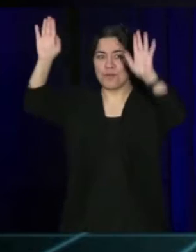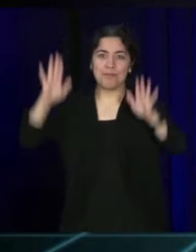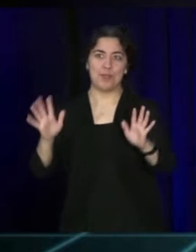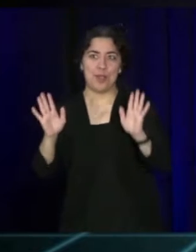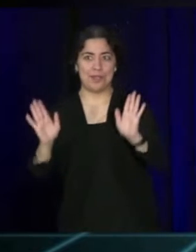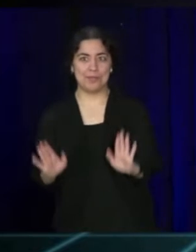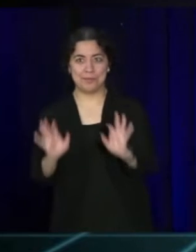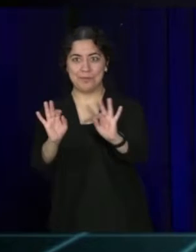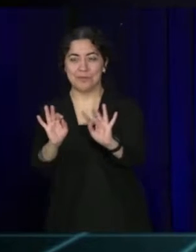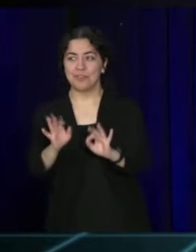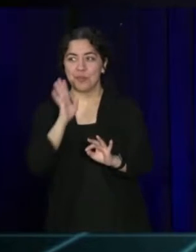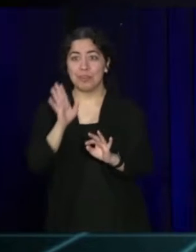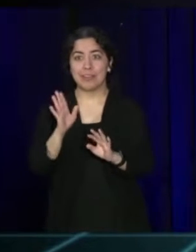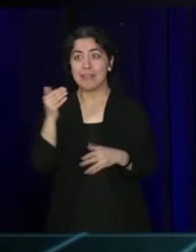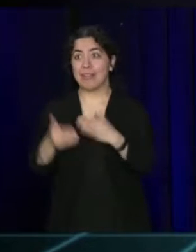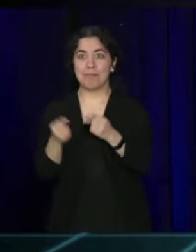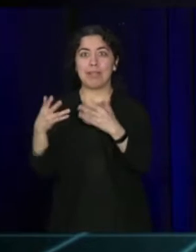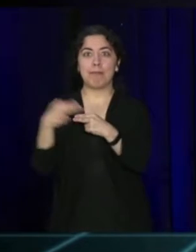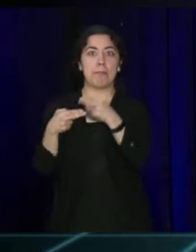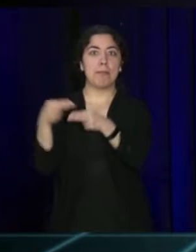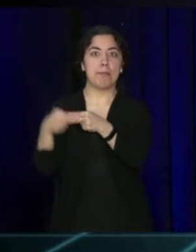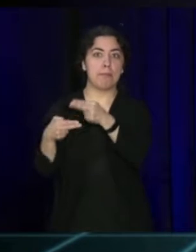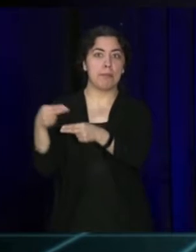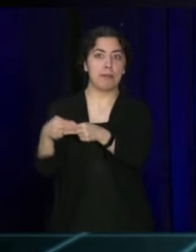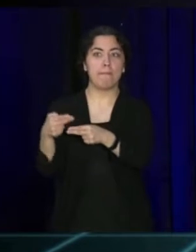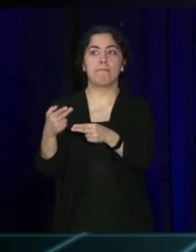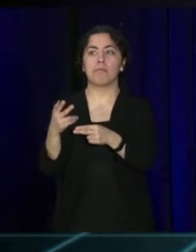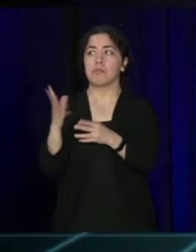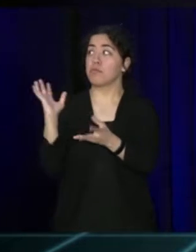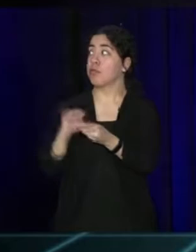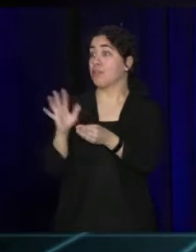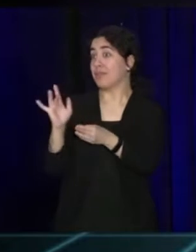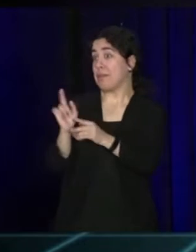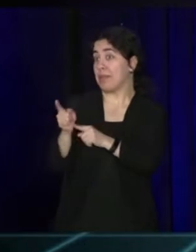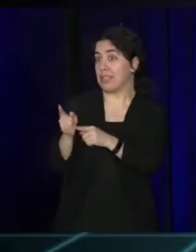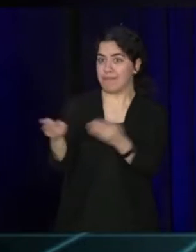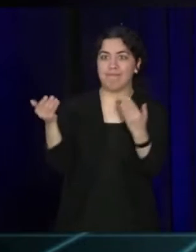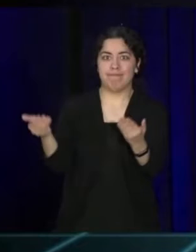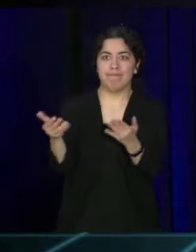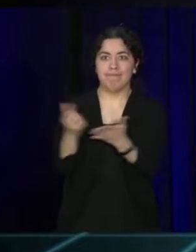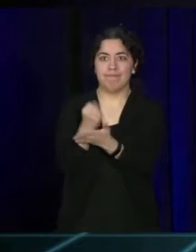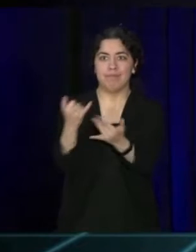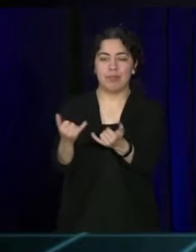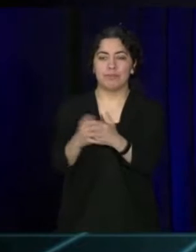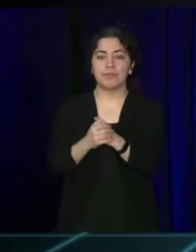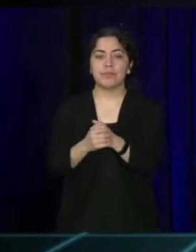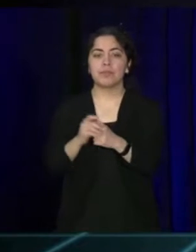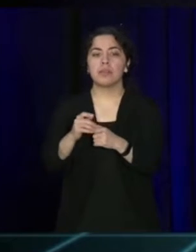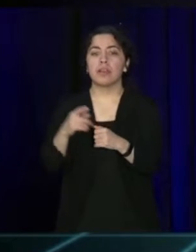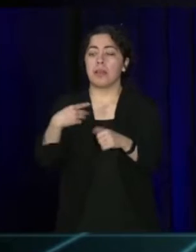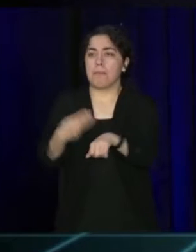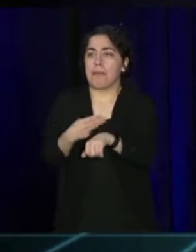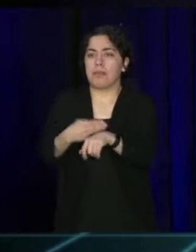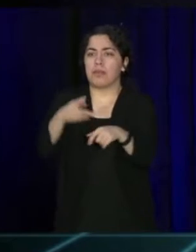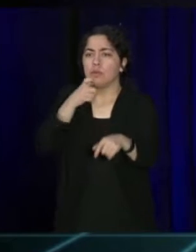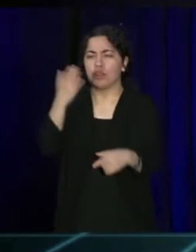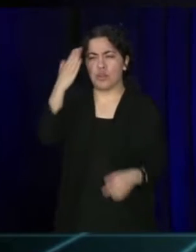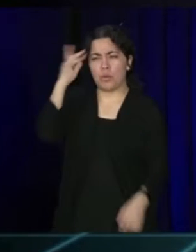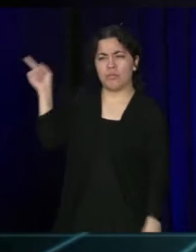it's going to be a ride. A lot of slides, and they'll give us 25 minutes. So here we go. So we're in Miami. Anybody know this guy?